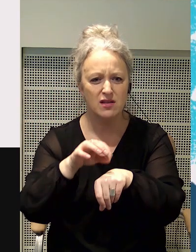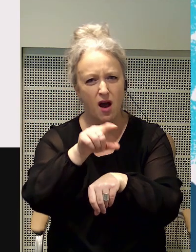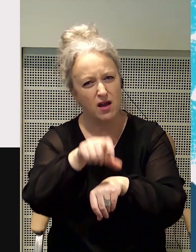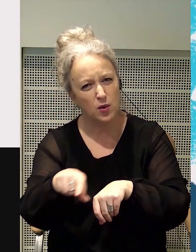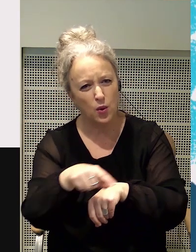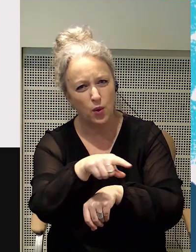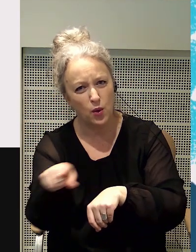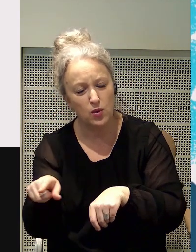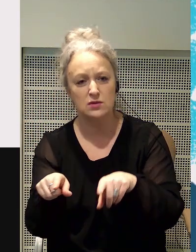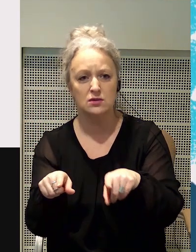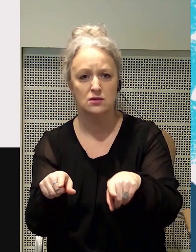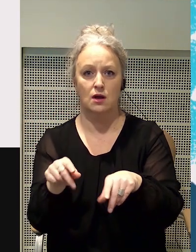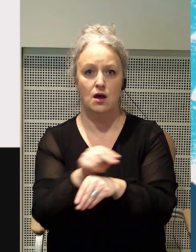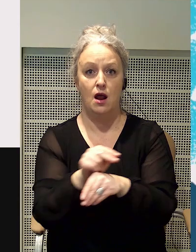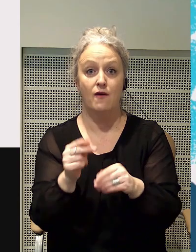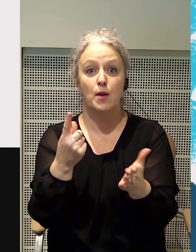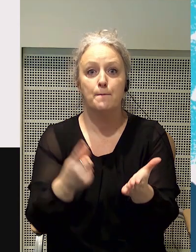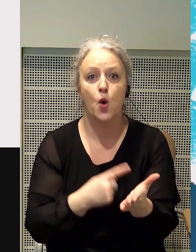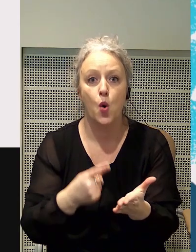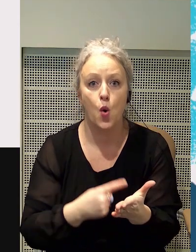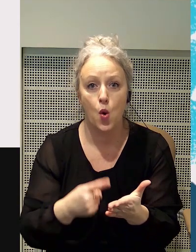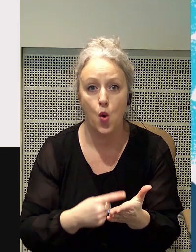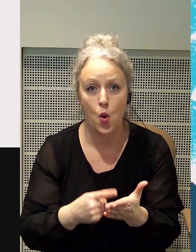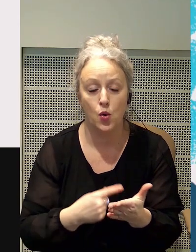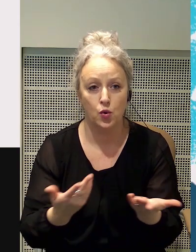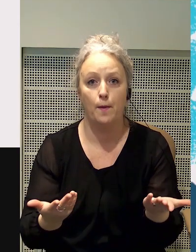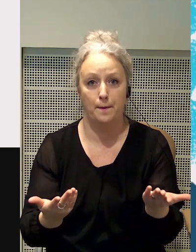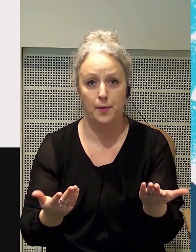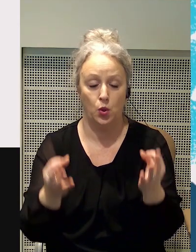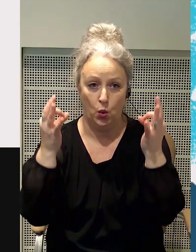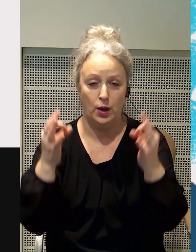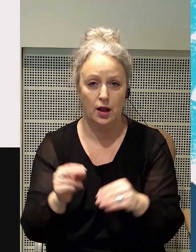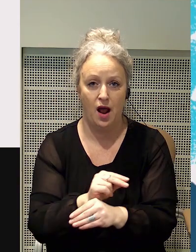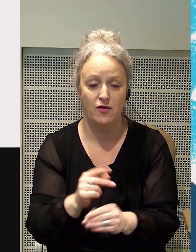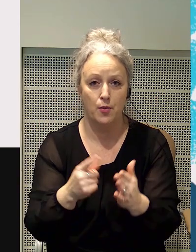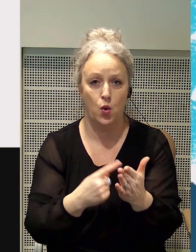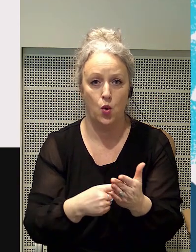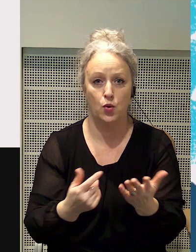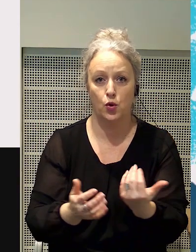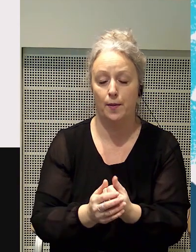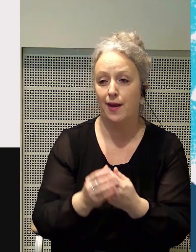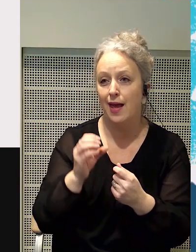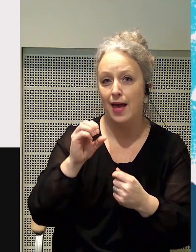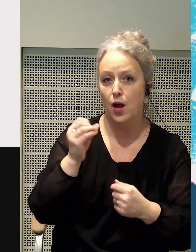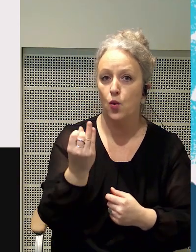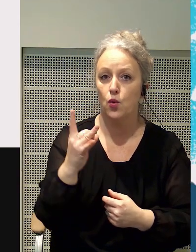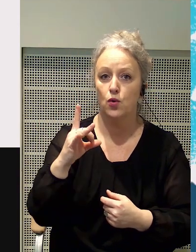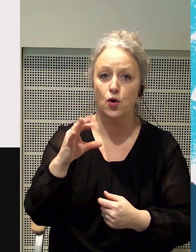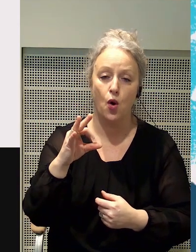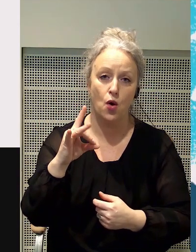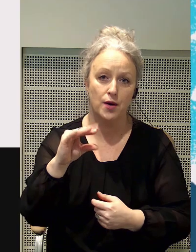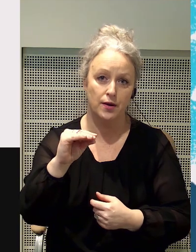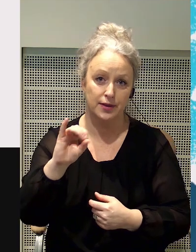Altogether, this makes that organizations like Eurordis have a strong call to action nowadays and